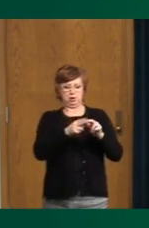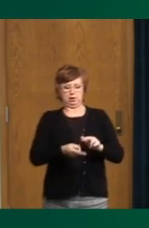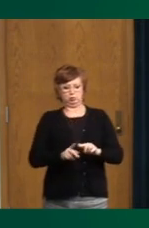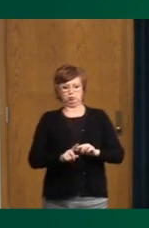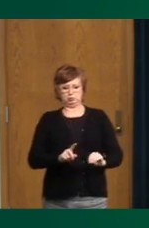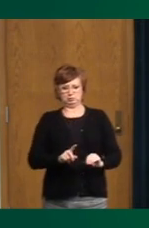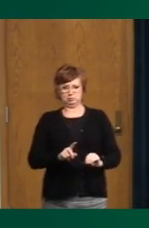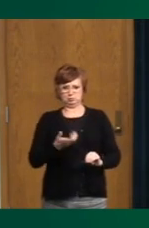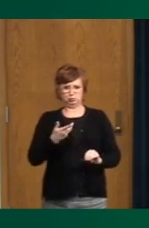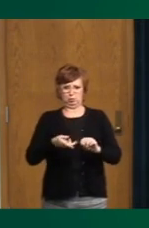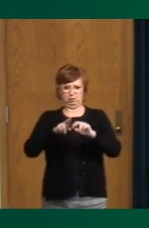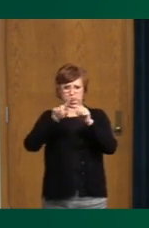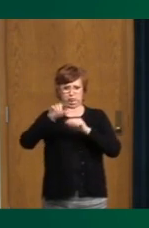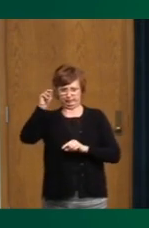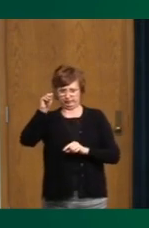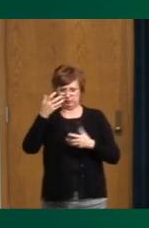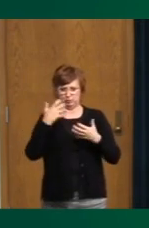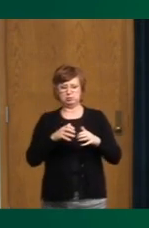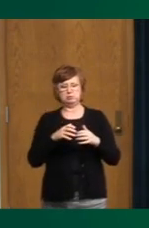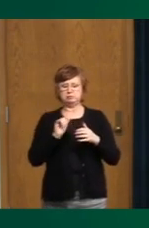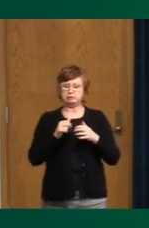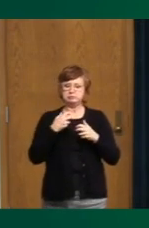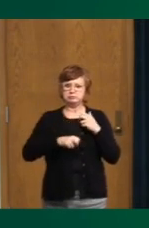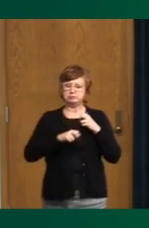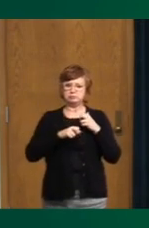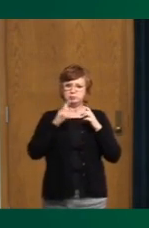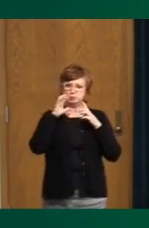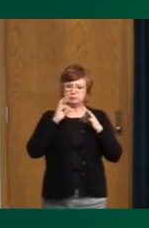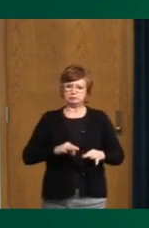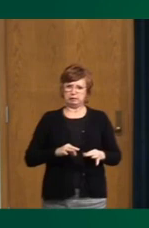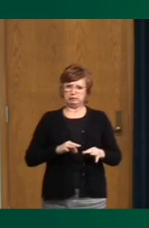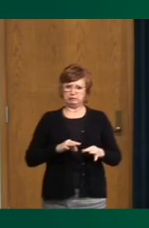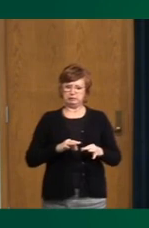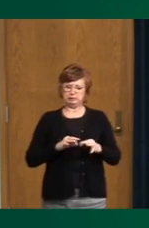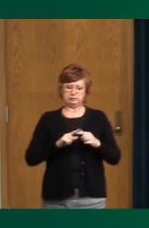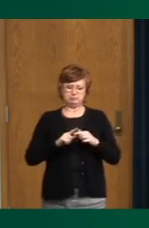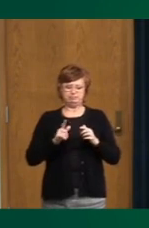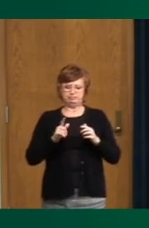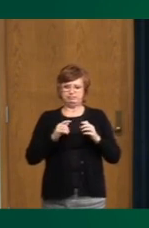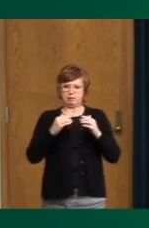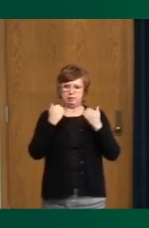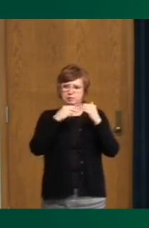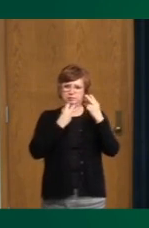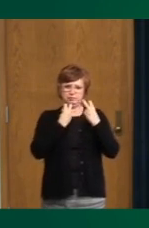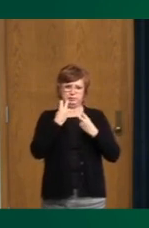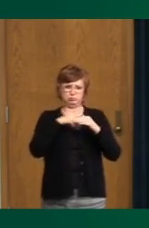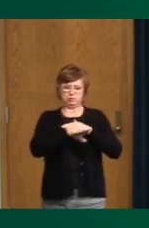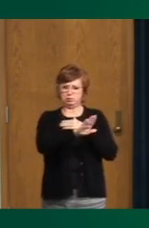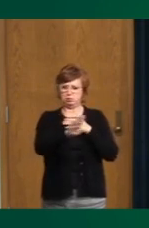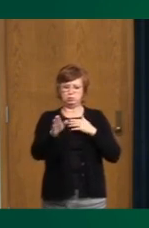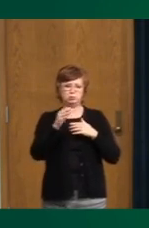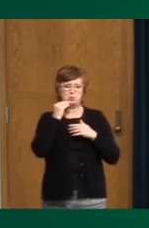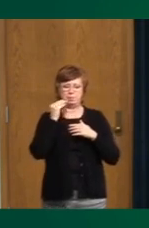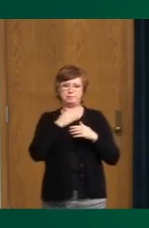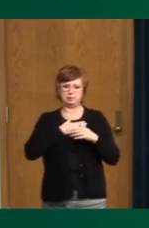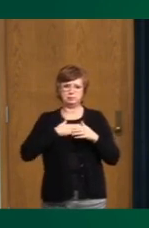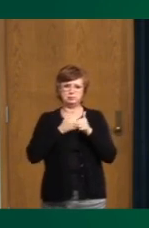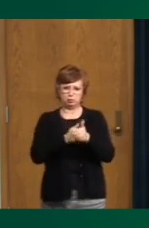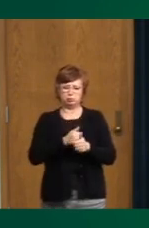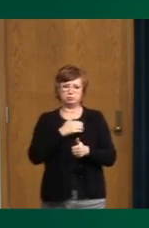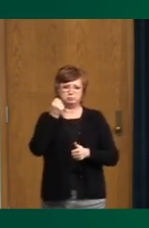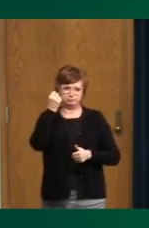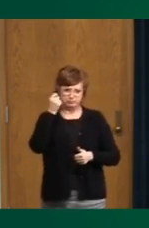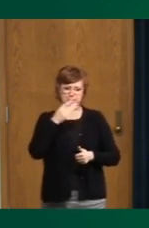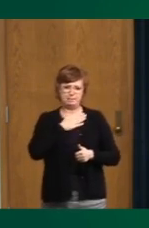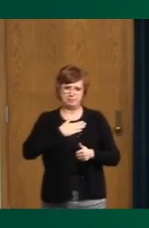this difficult measure, and we are asking for your compliance and your understanding. Private household gatherings are